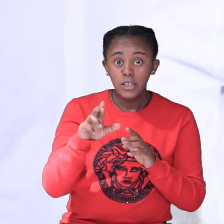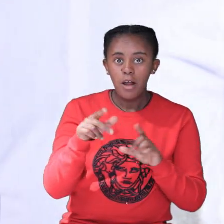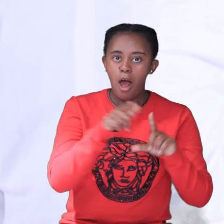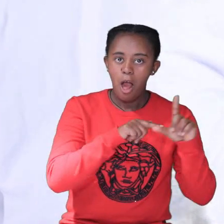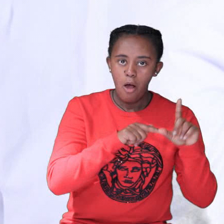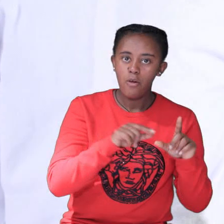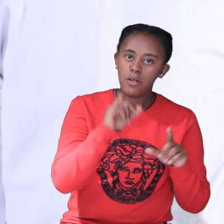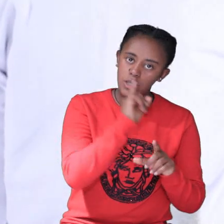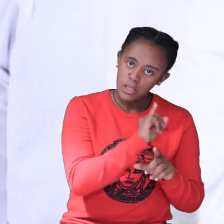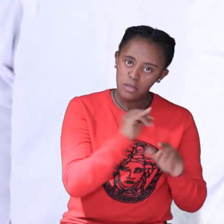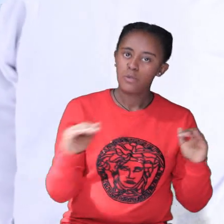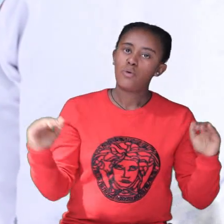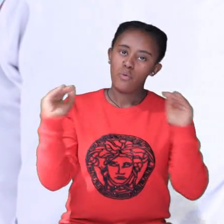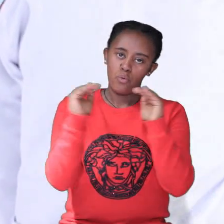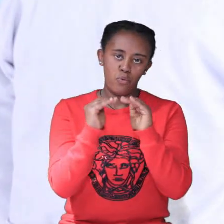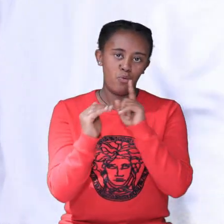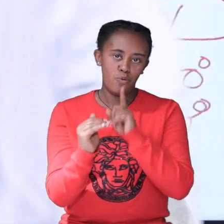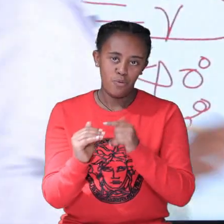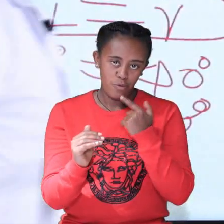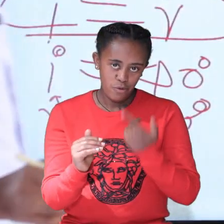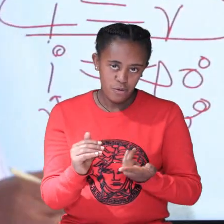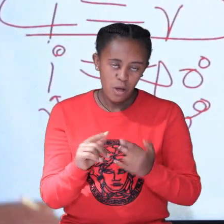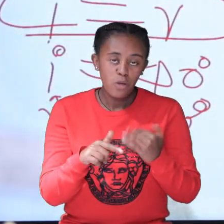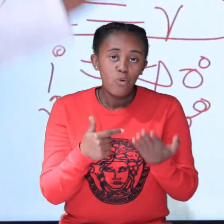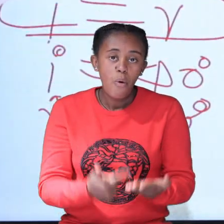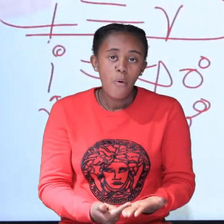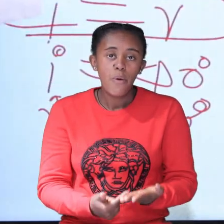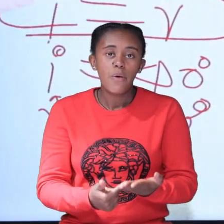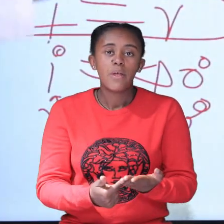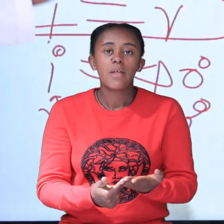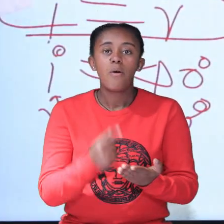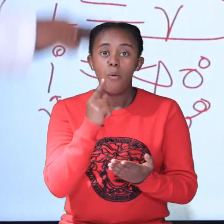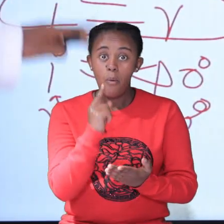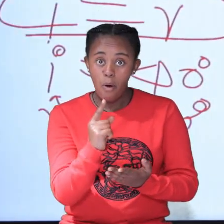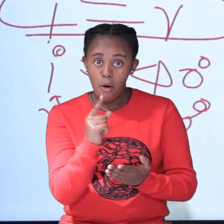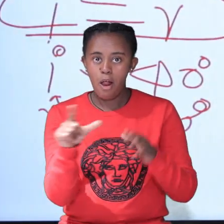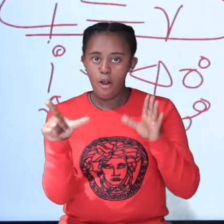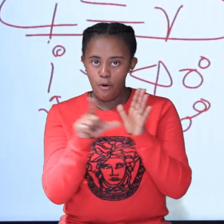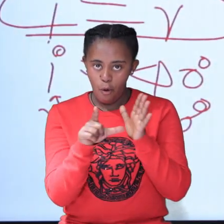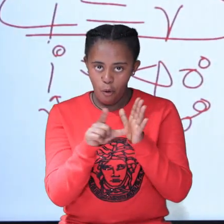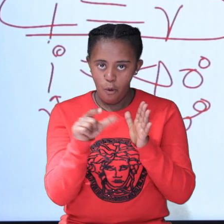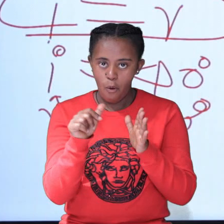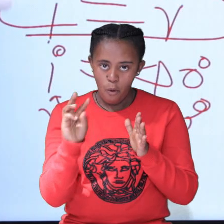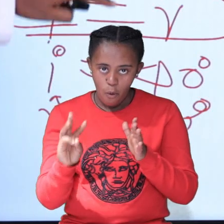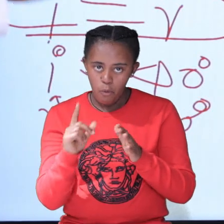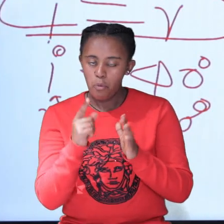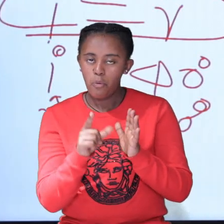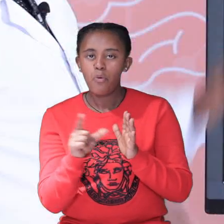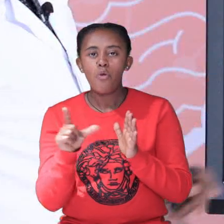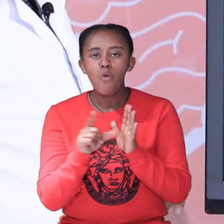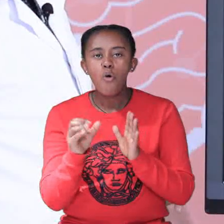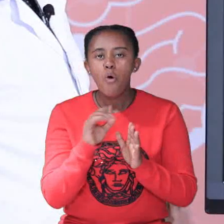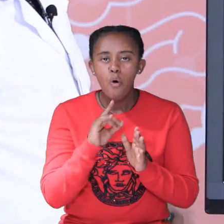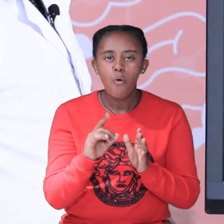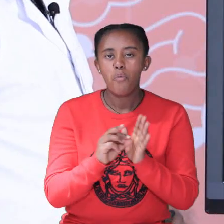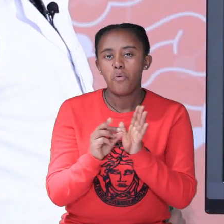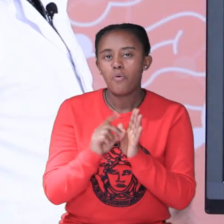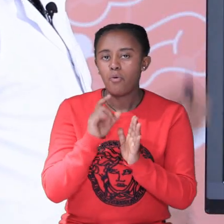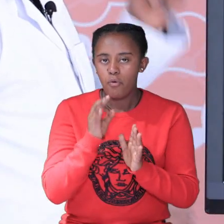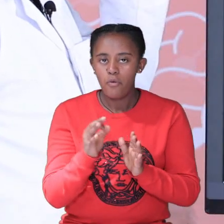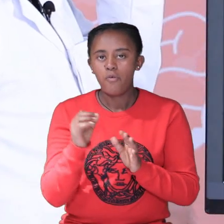The angle of reflection must be 40 degree, because angle